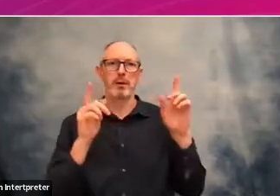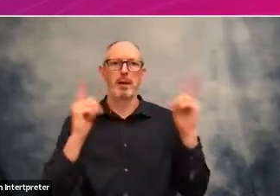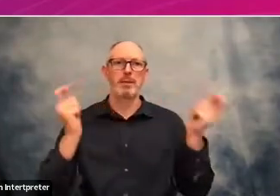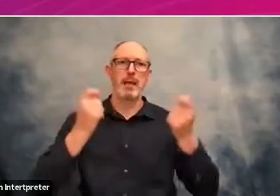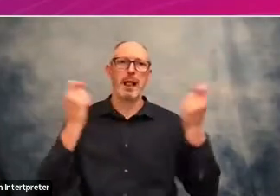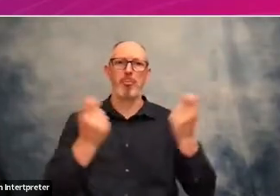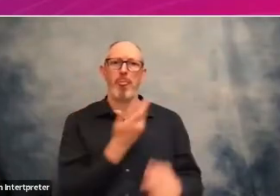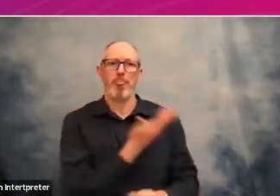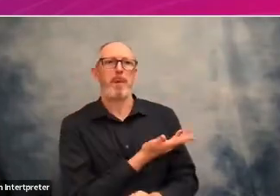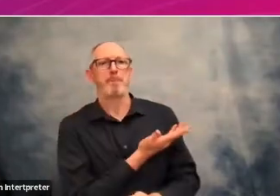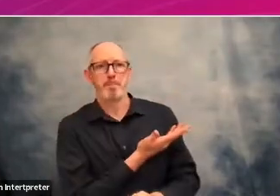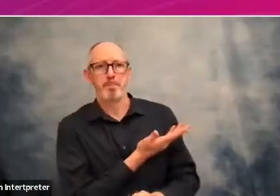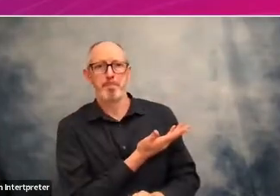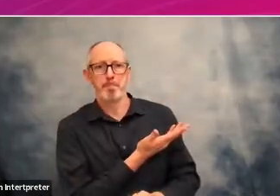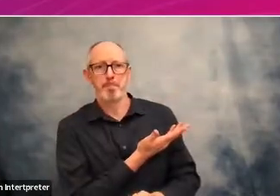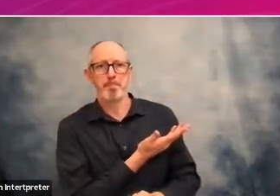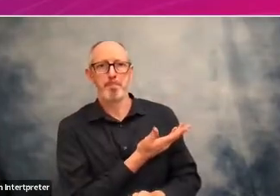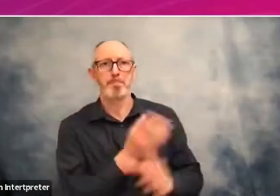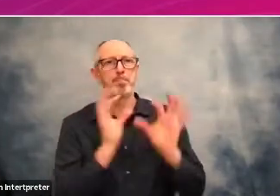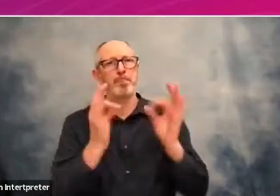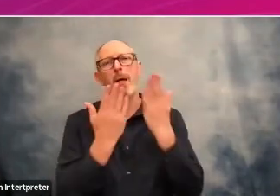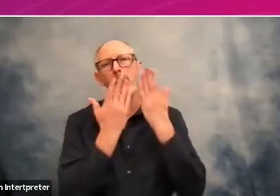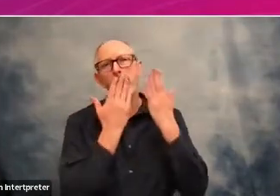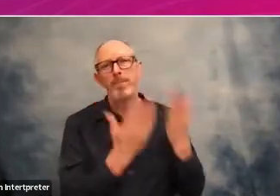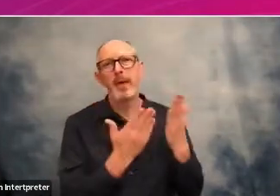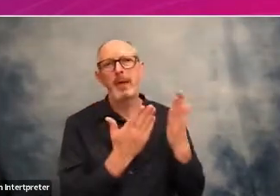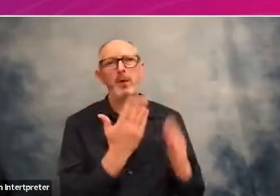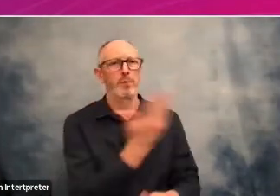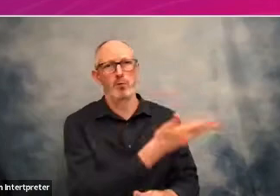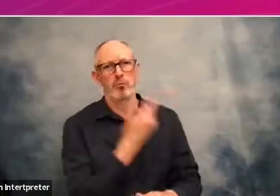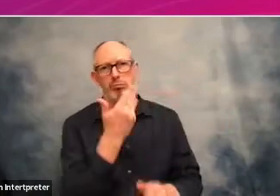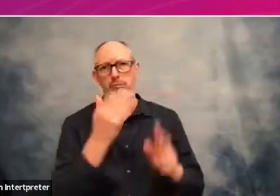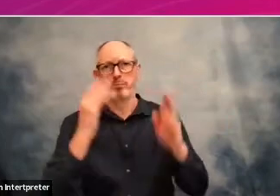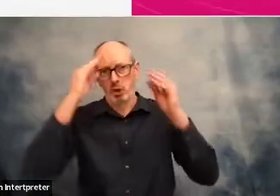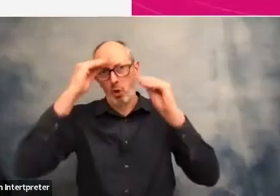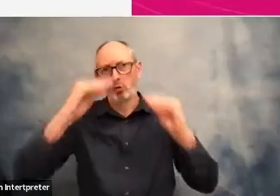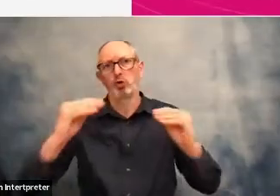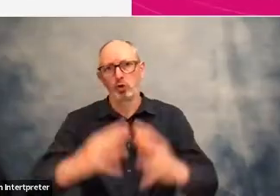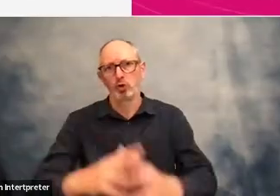exist without them. Thank you so much to all of our coaches.